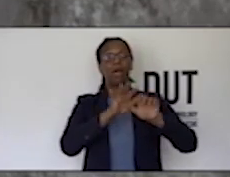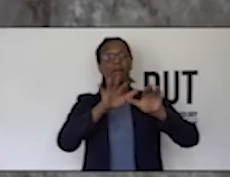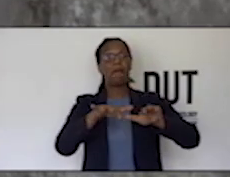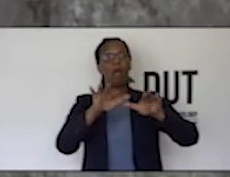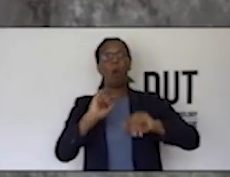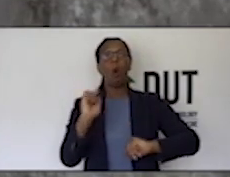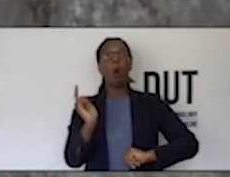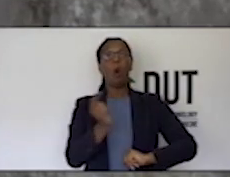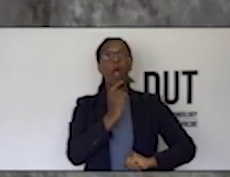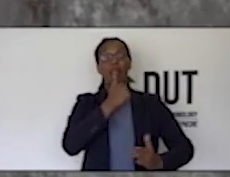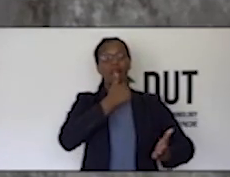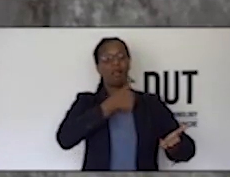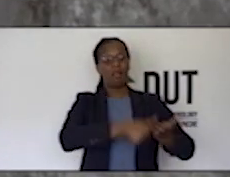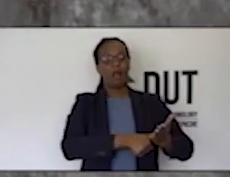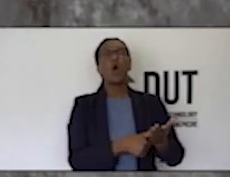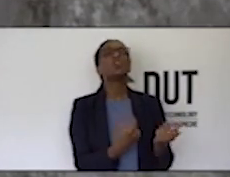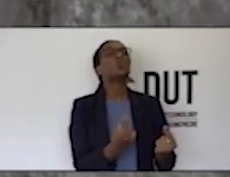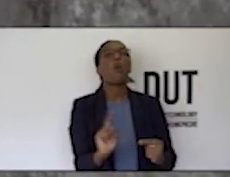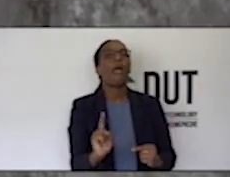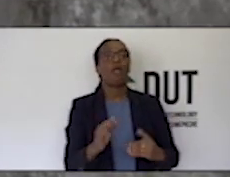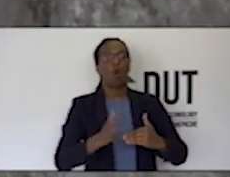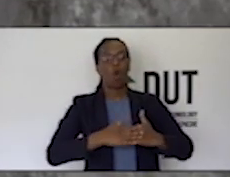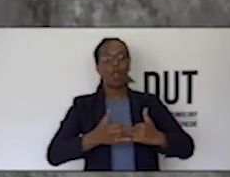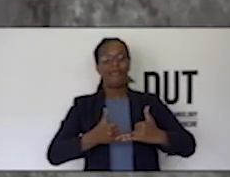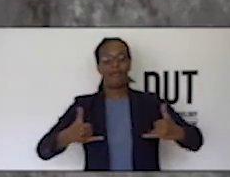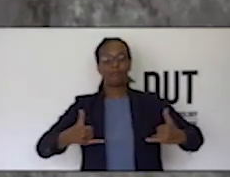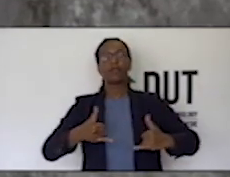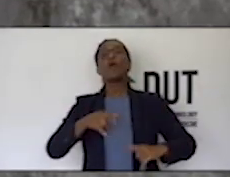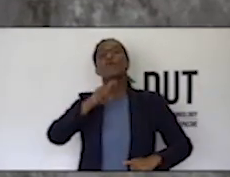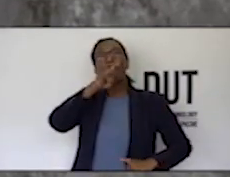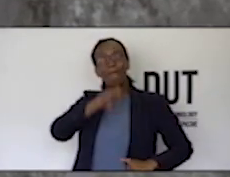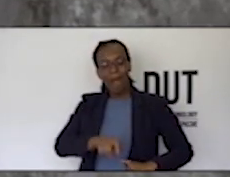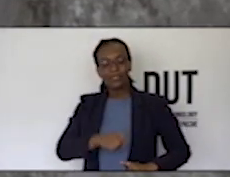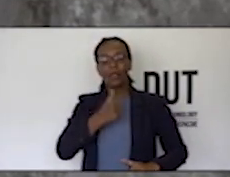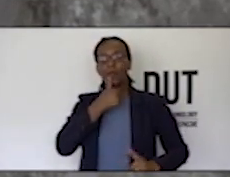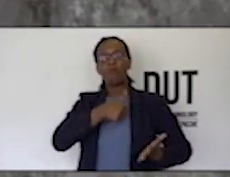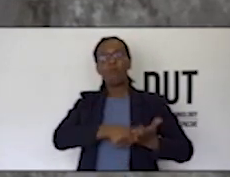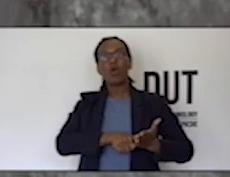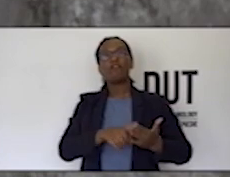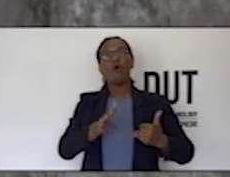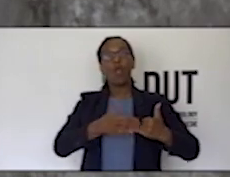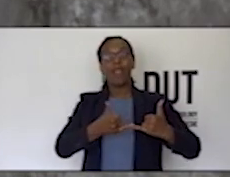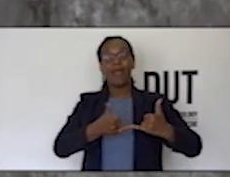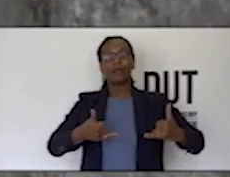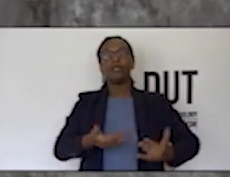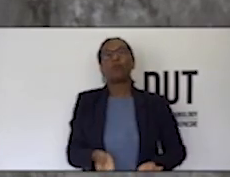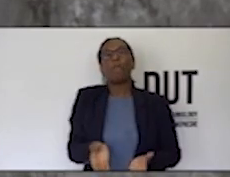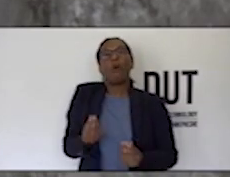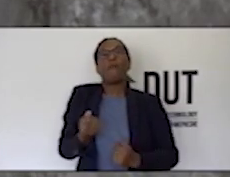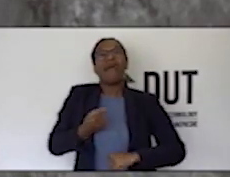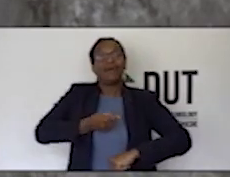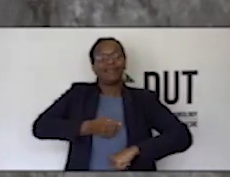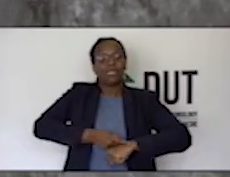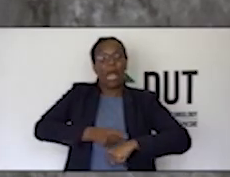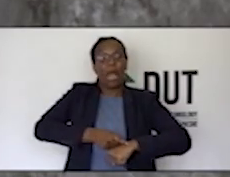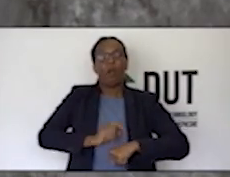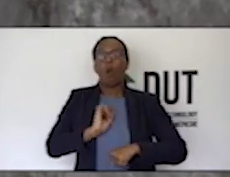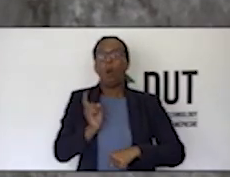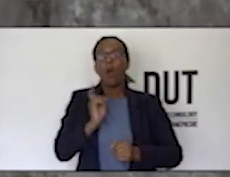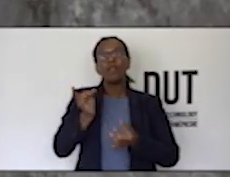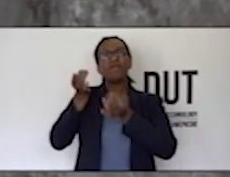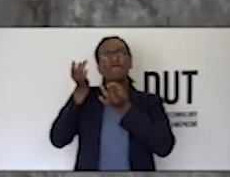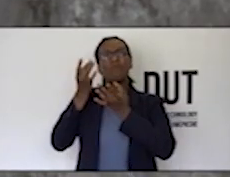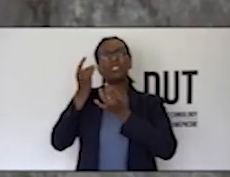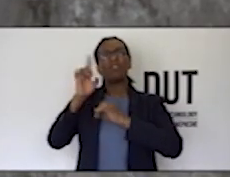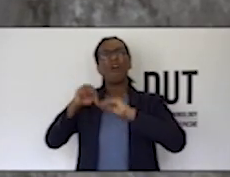our consultations are done online. So you'll have to book online to find your time slots. So all our information